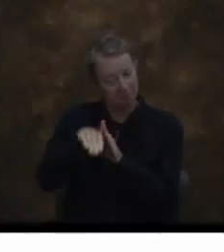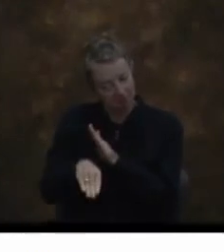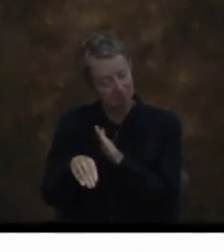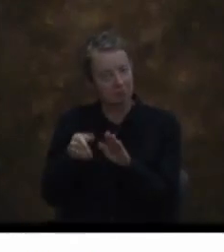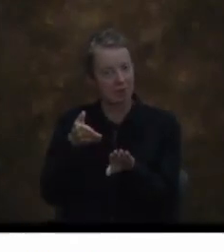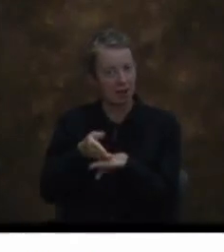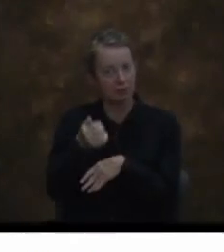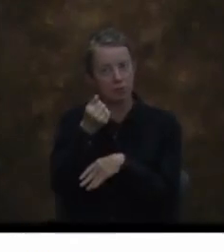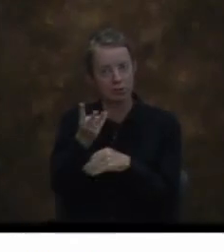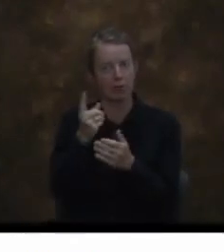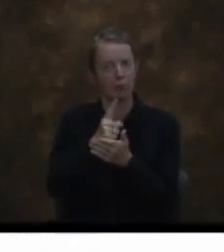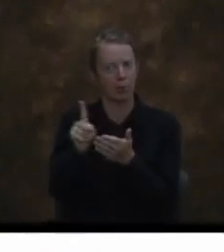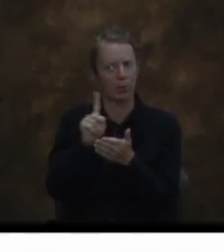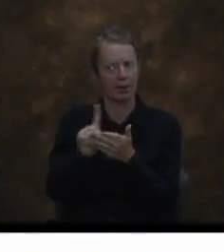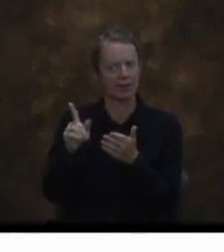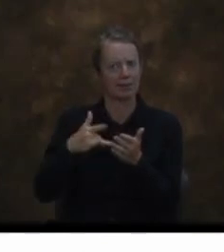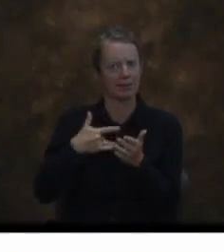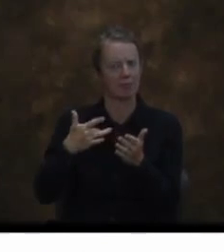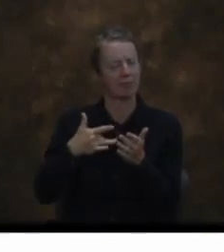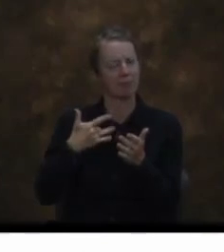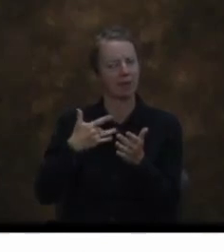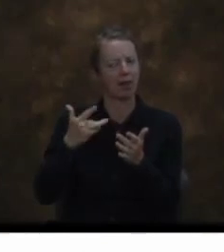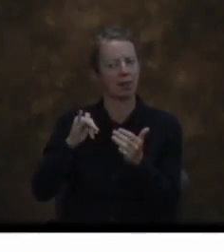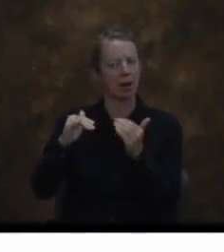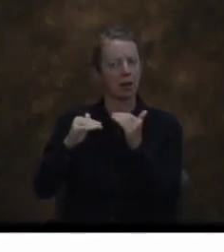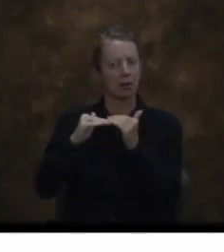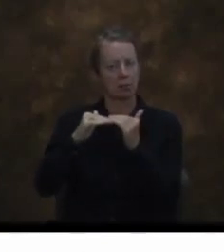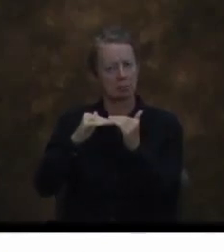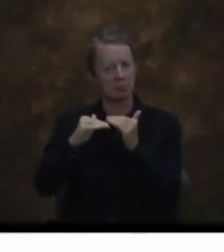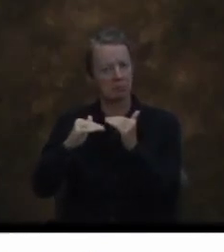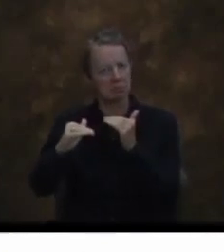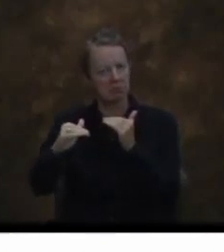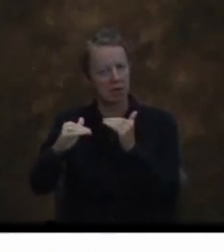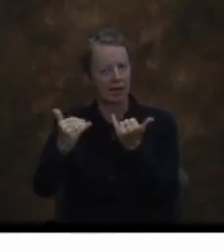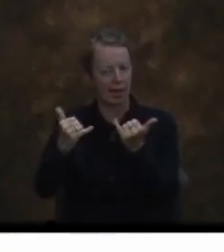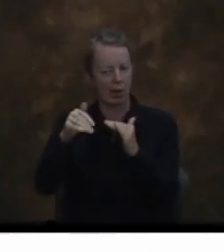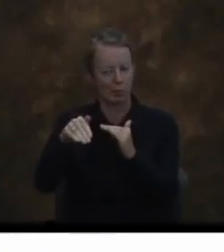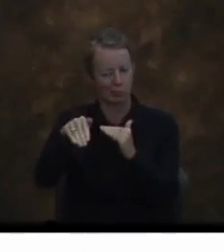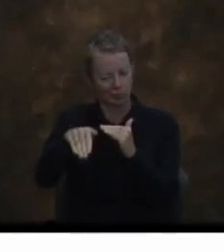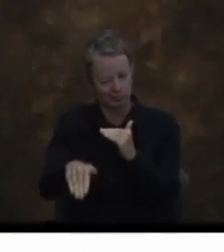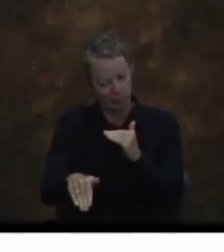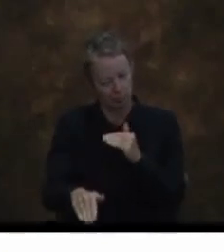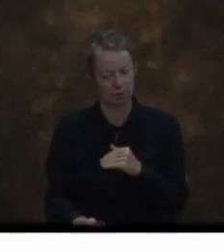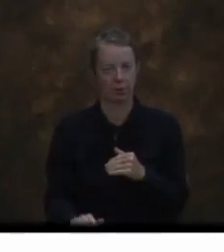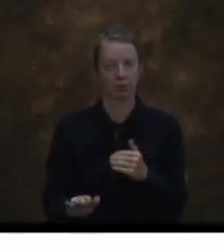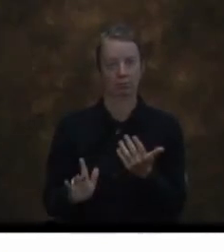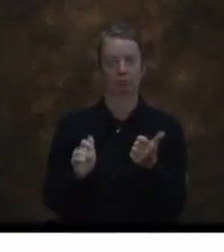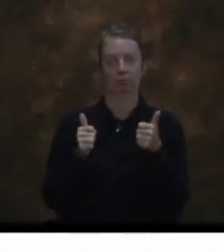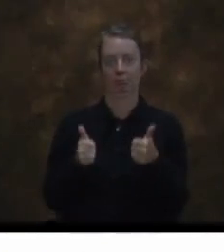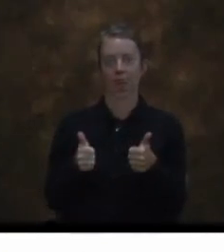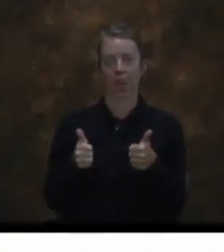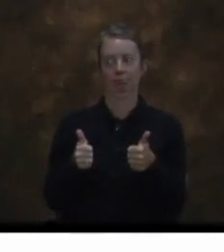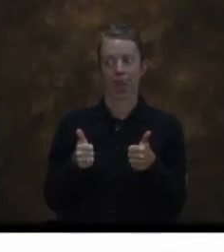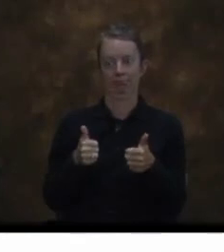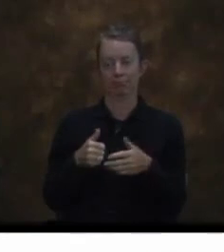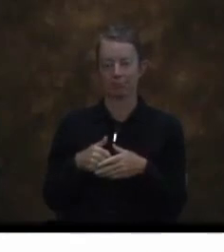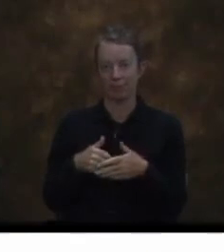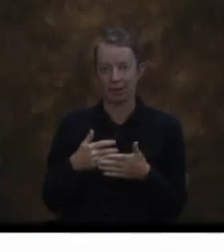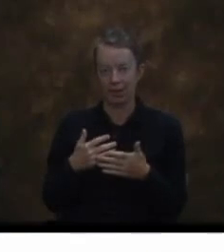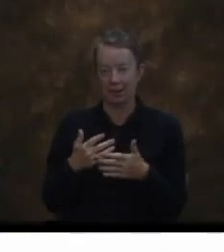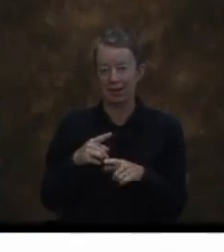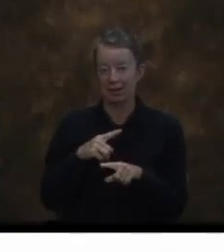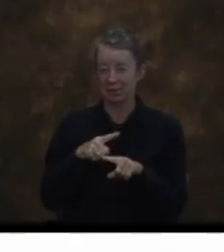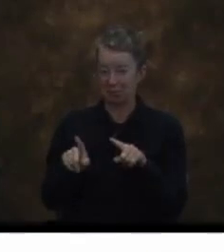felt like some leveling off. So that is a welcomed sign, but these levels